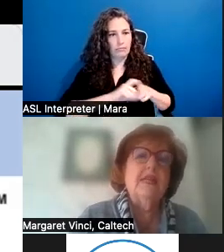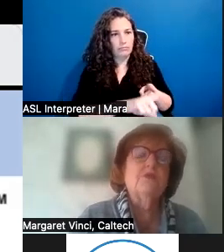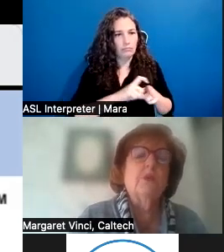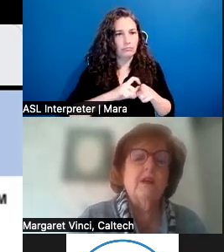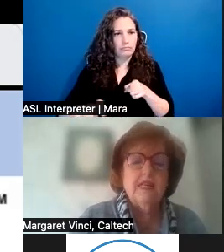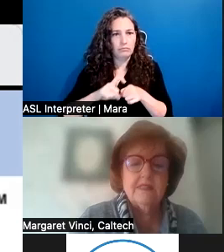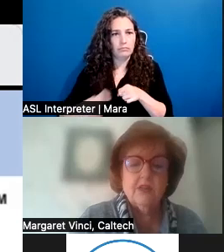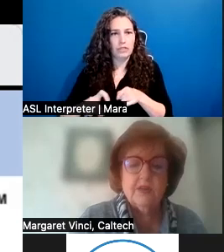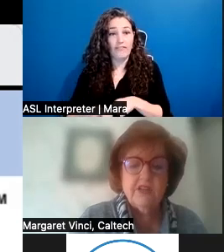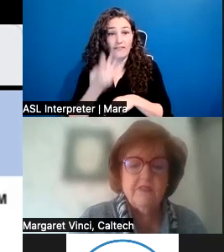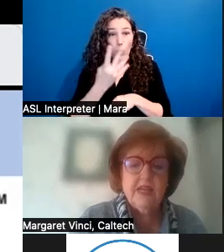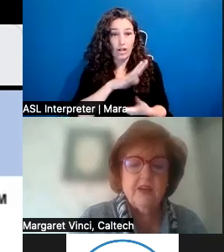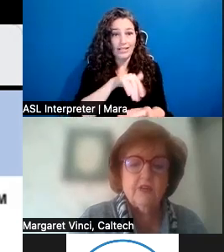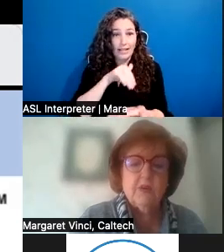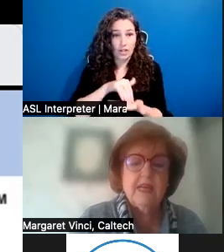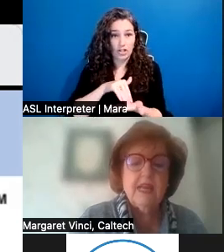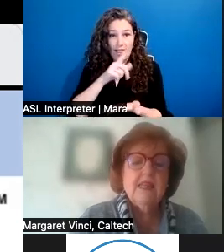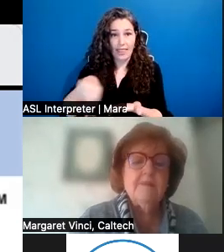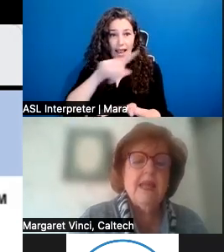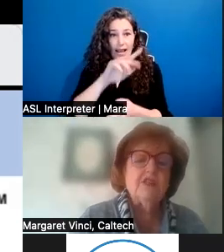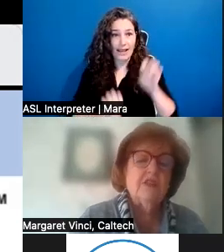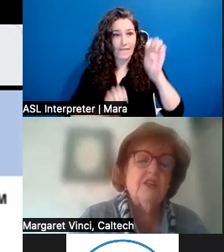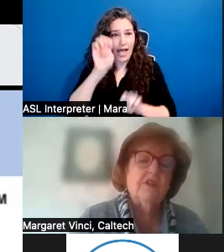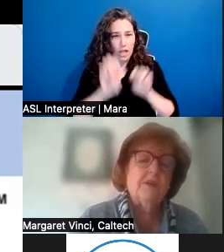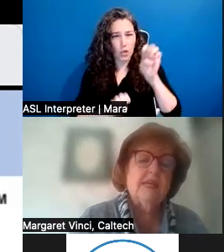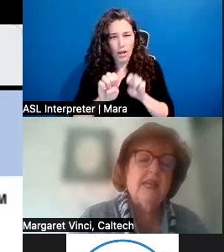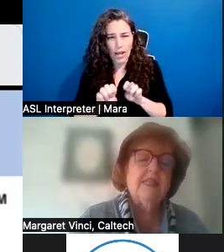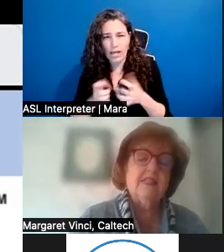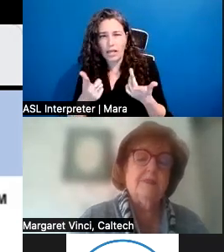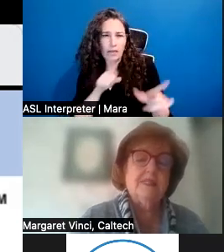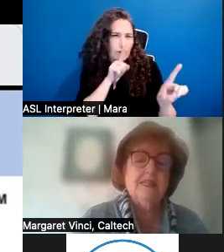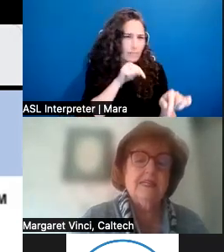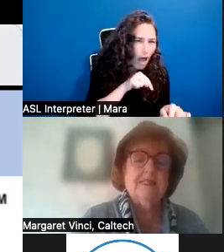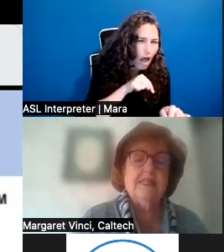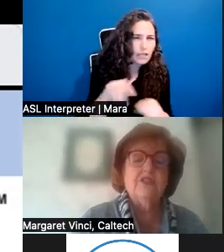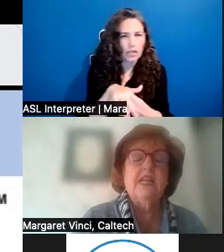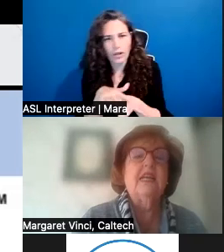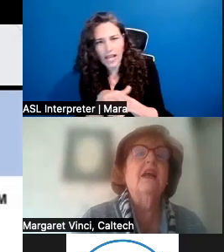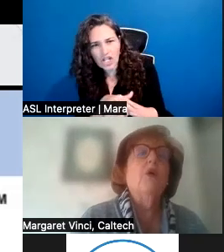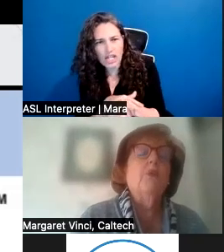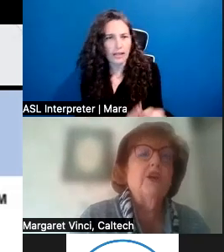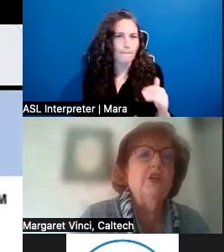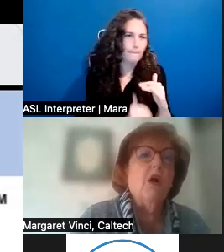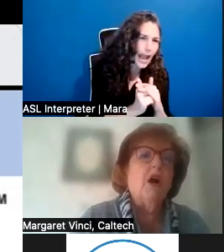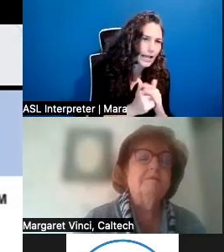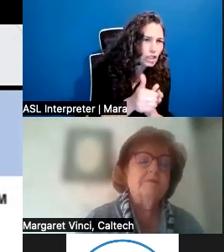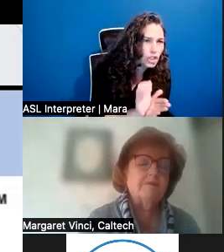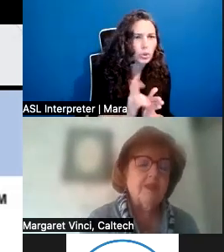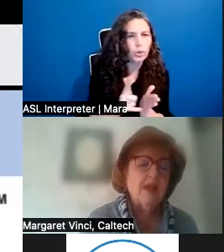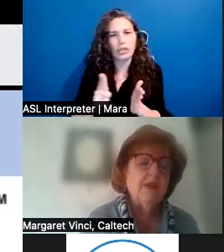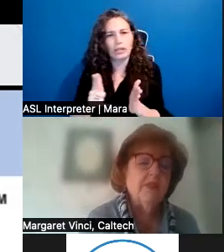earthquake is, where it is, the location of that earthquake, the magnitude of the earthquake, and the expected intensity of shaking where you